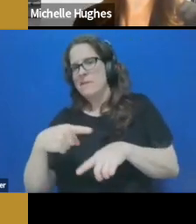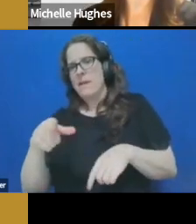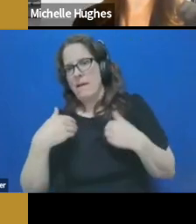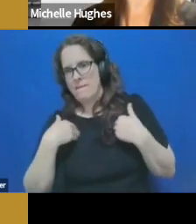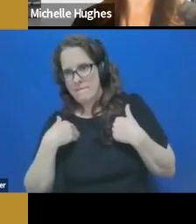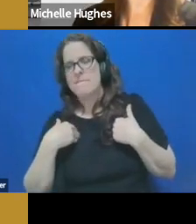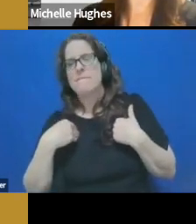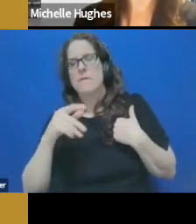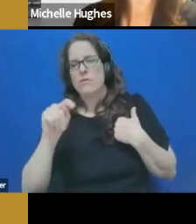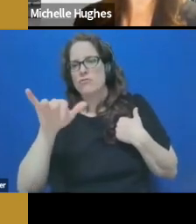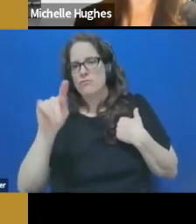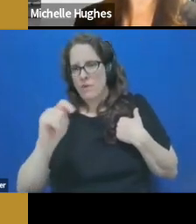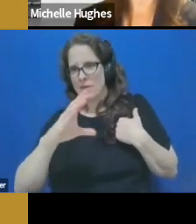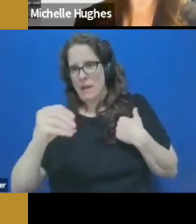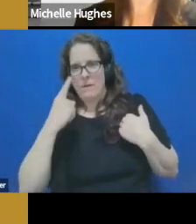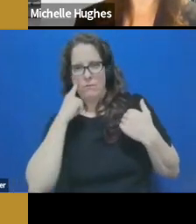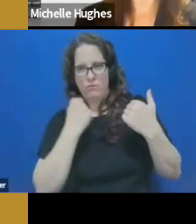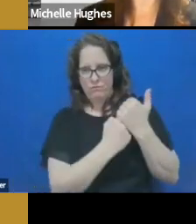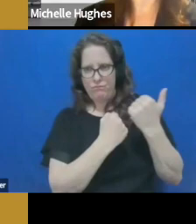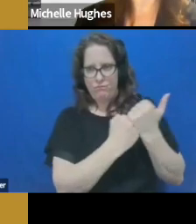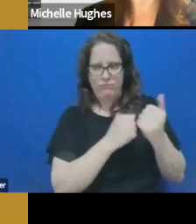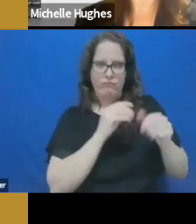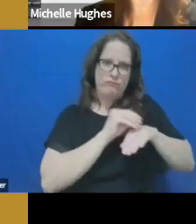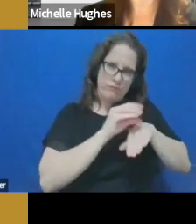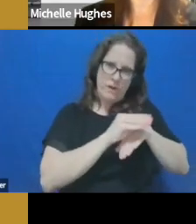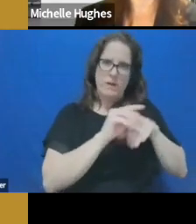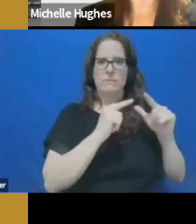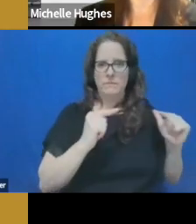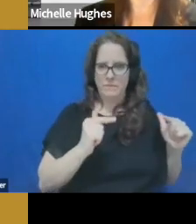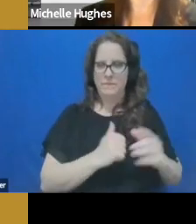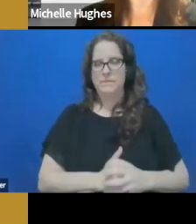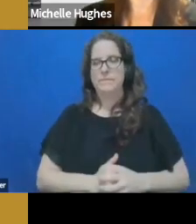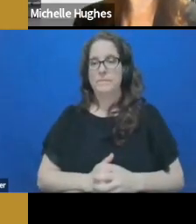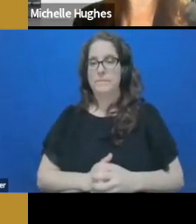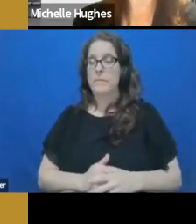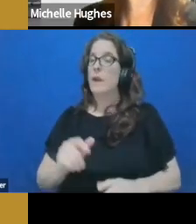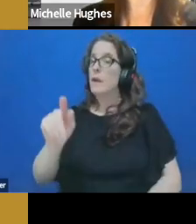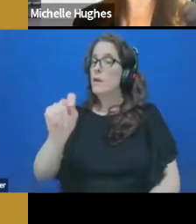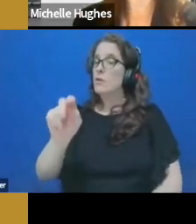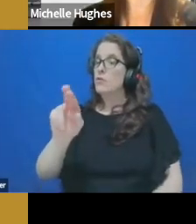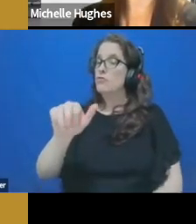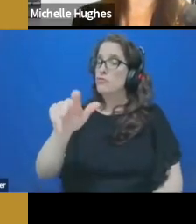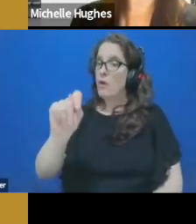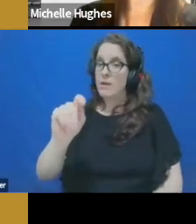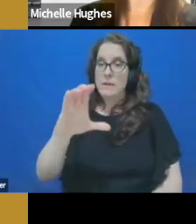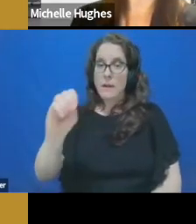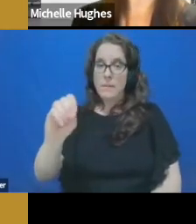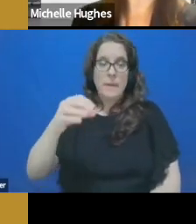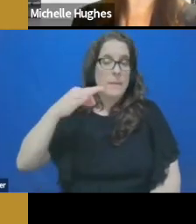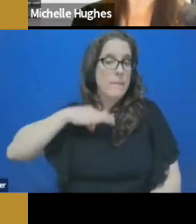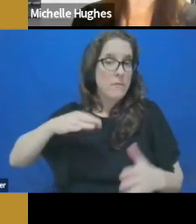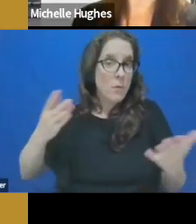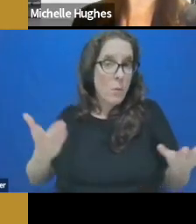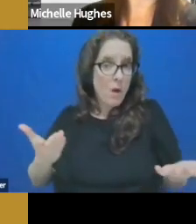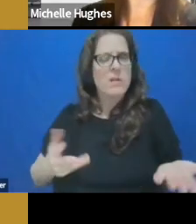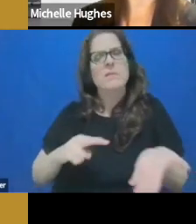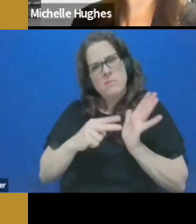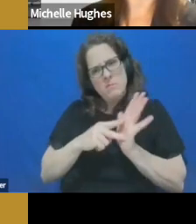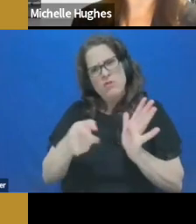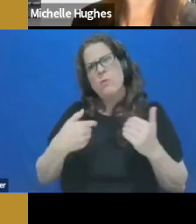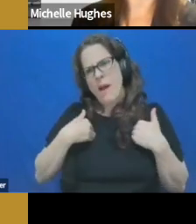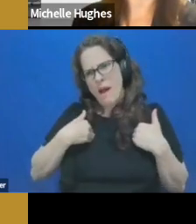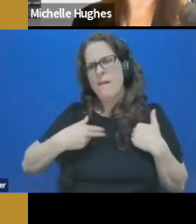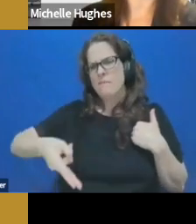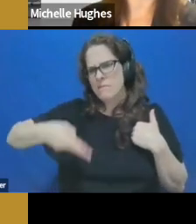distributions. In terms of the benefits of a trust company, in addition to having highly skilled professionals who are trained